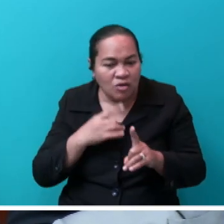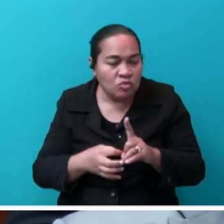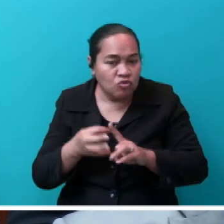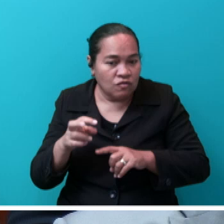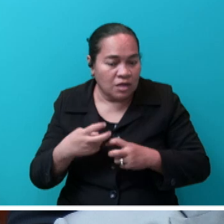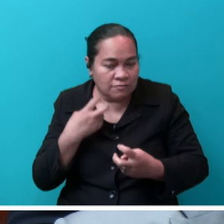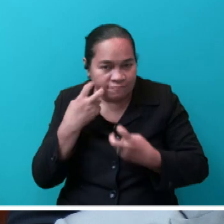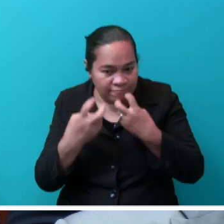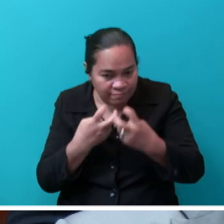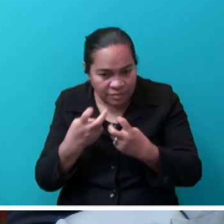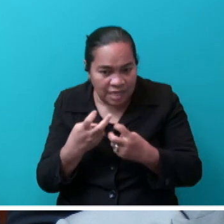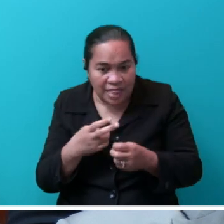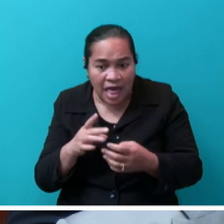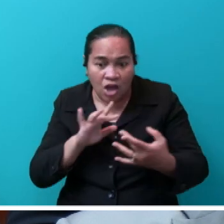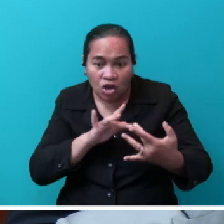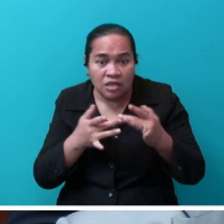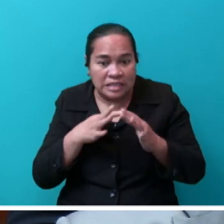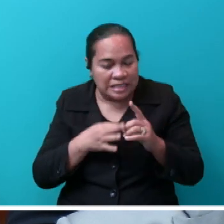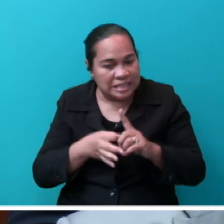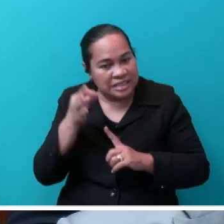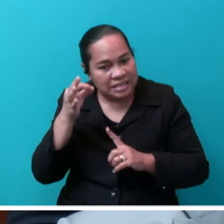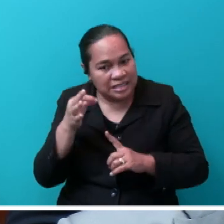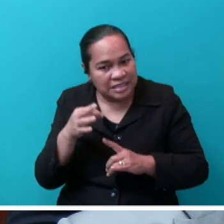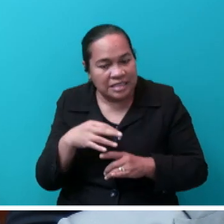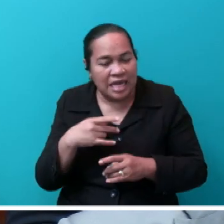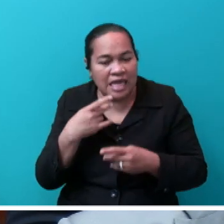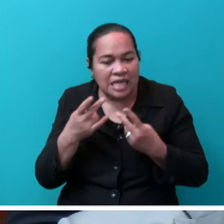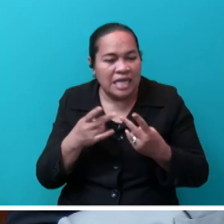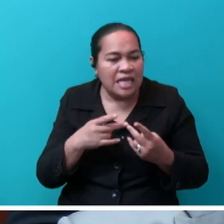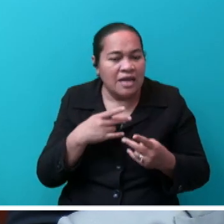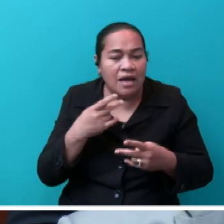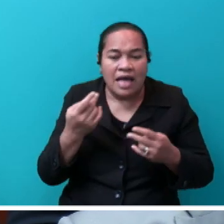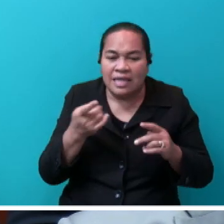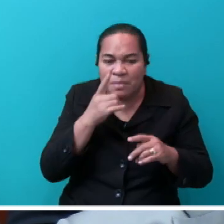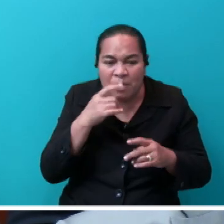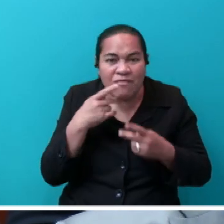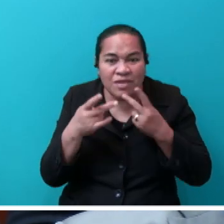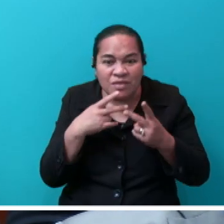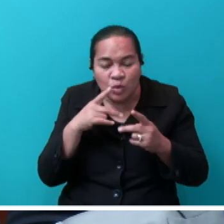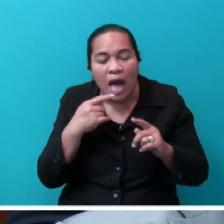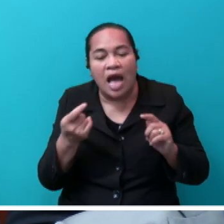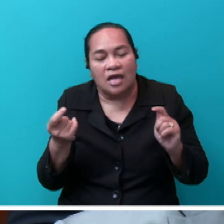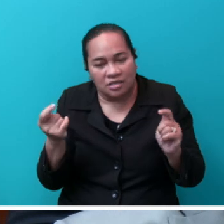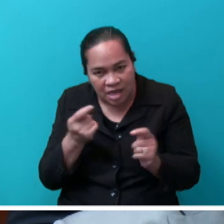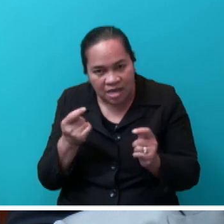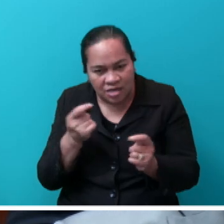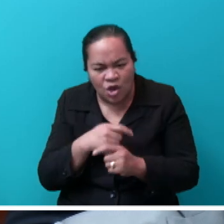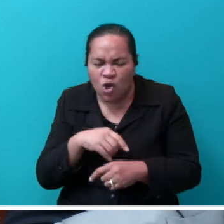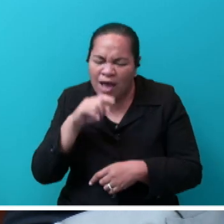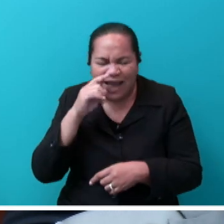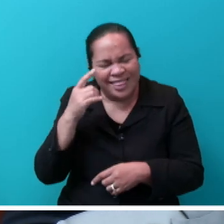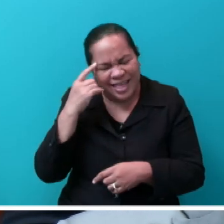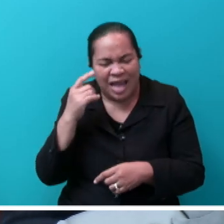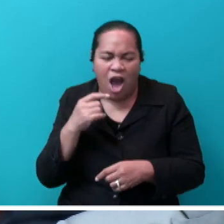increasing, new destinations are emerging, and visitor demographics are evolving. So we can't take for granted Fiji's position in the